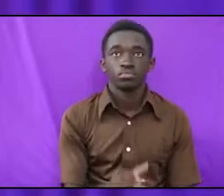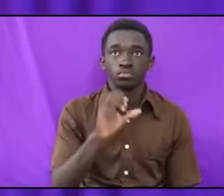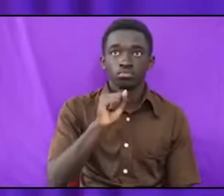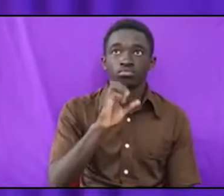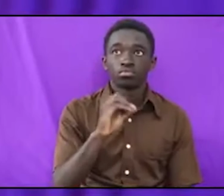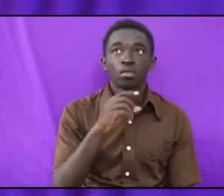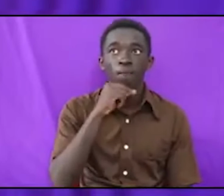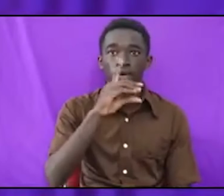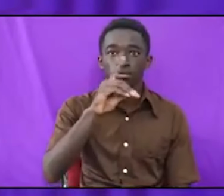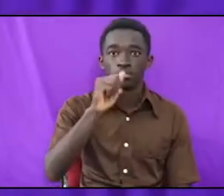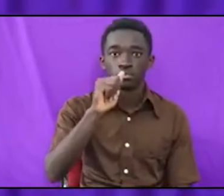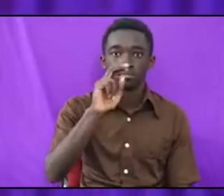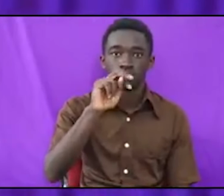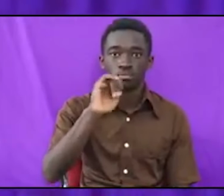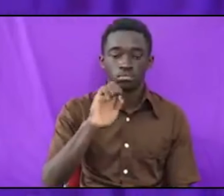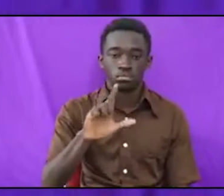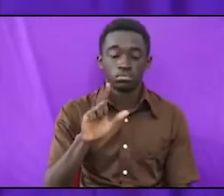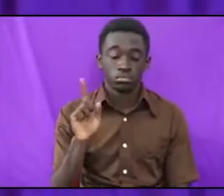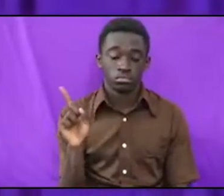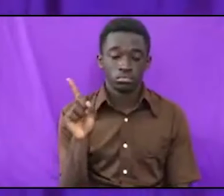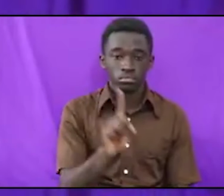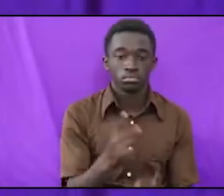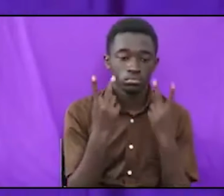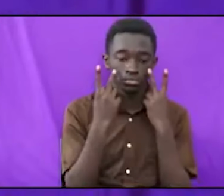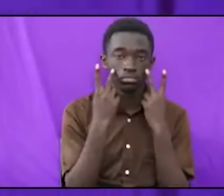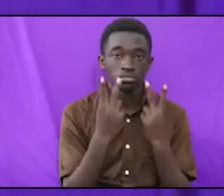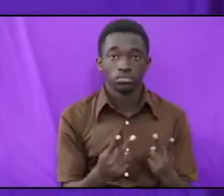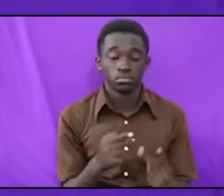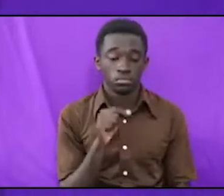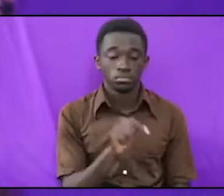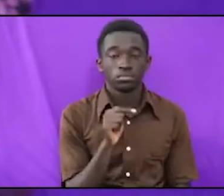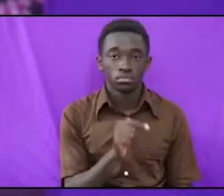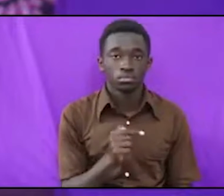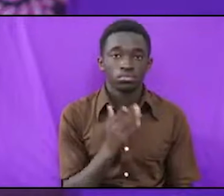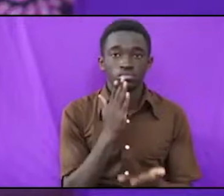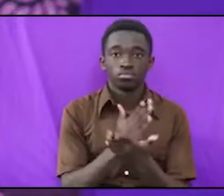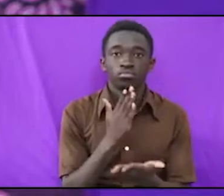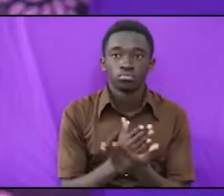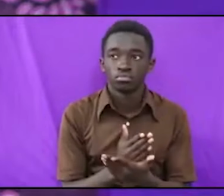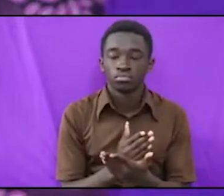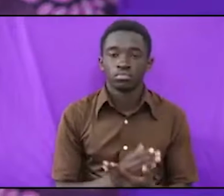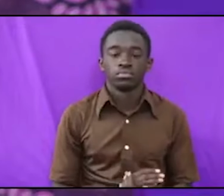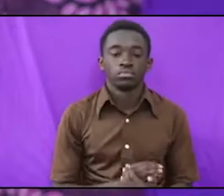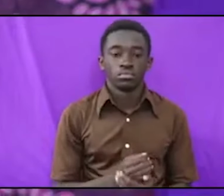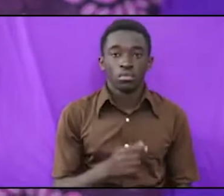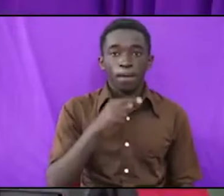comes to the scene. And interestingly, Daniel